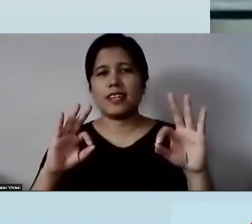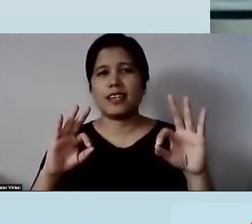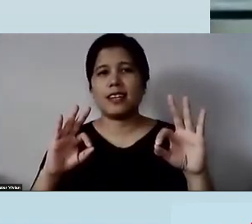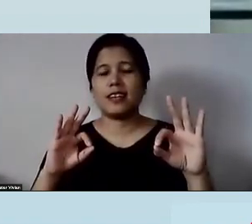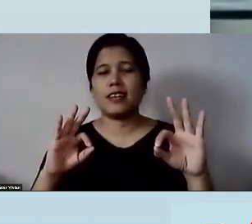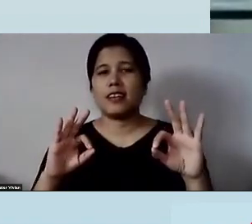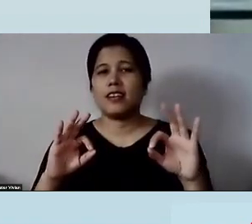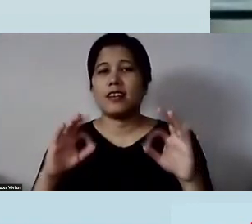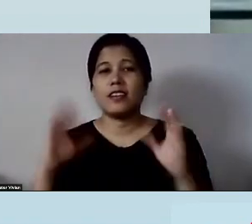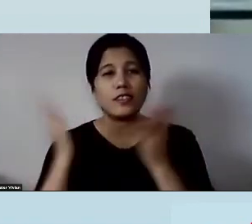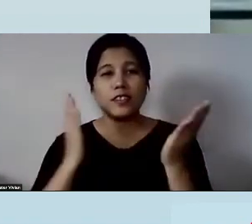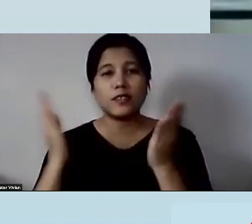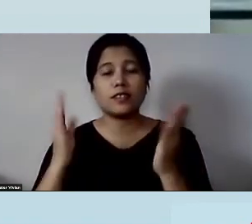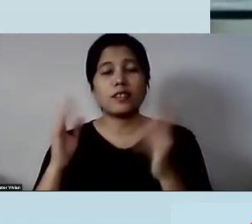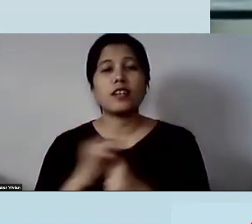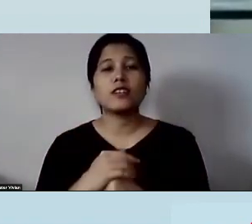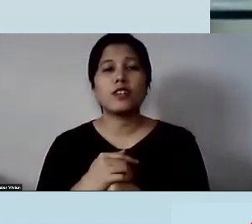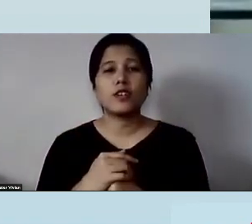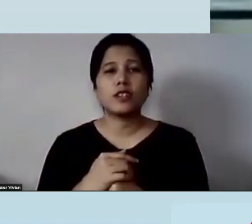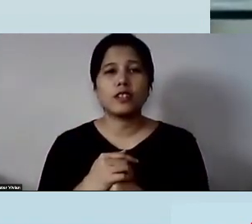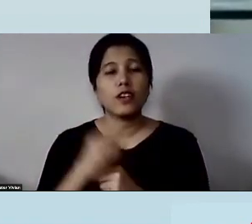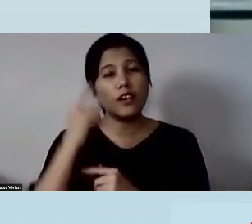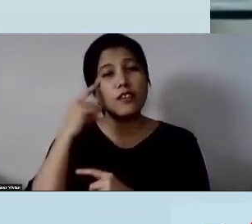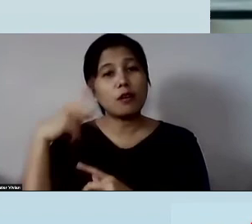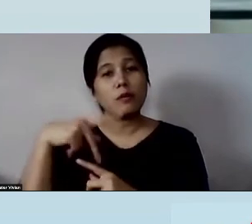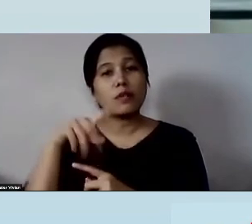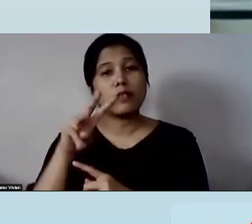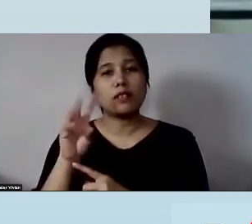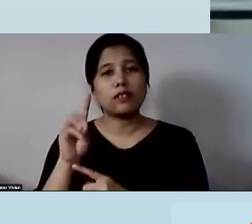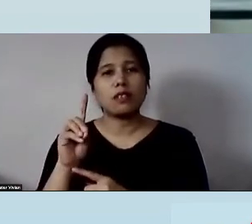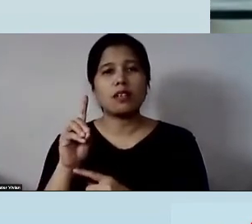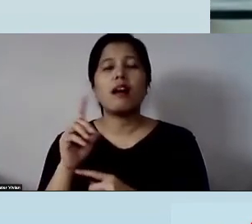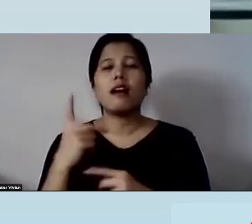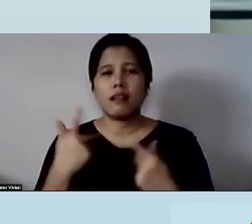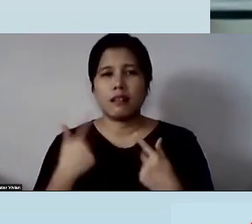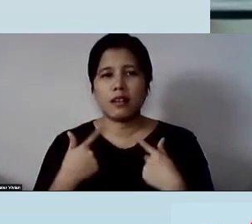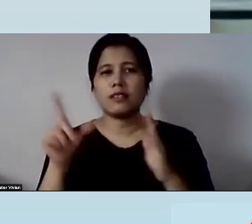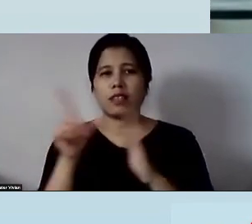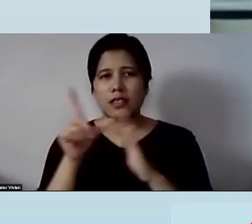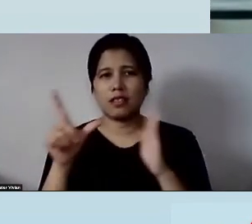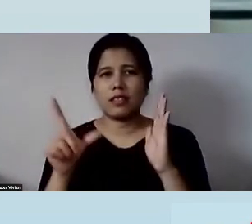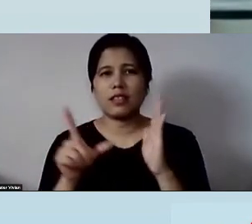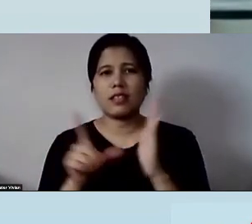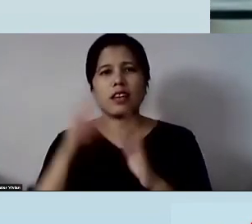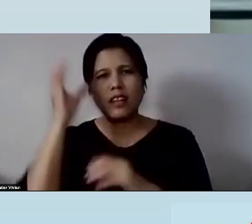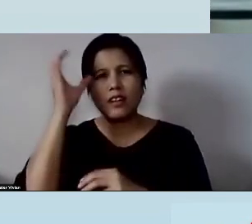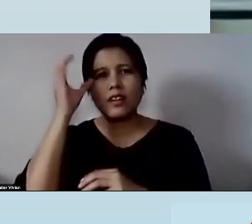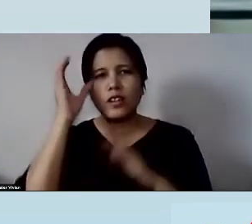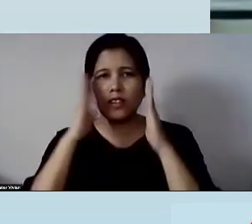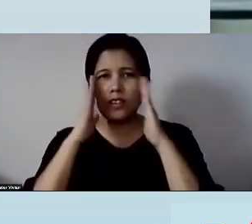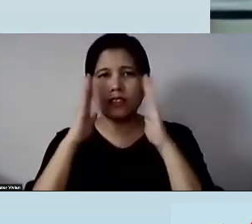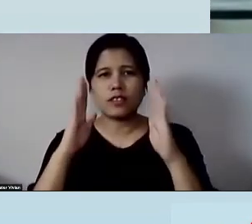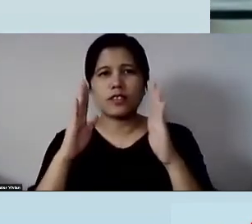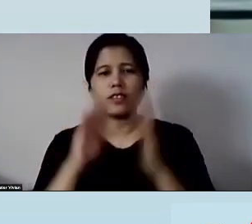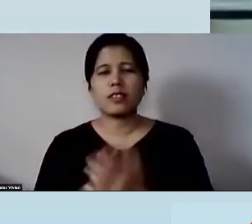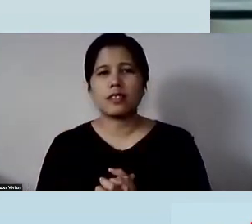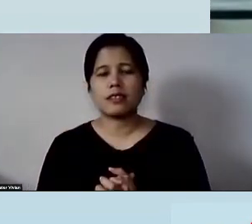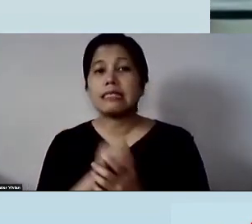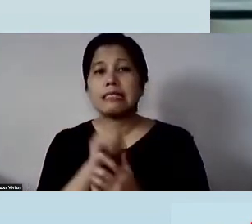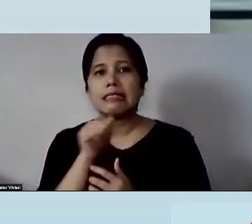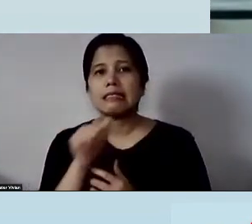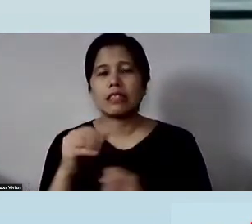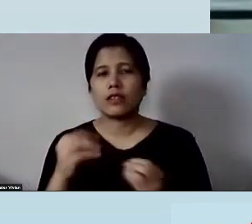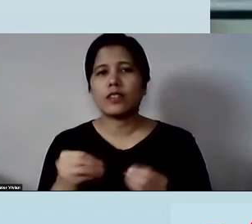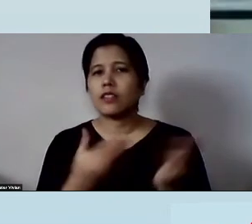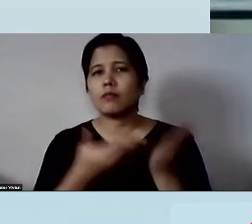services to clientele with disabilities na mayroong mga legal concerns, no? Hindi lang yung sa pagpa-file ng